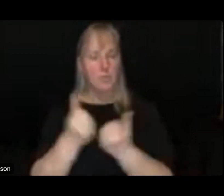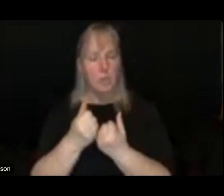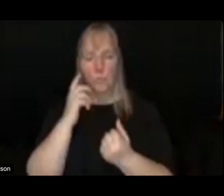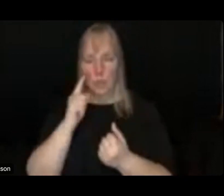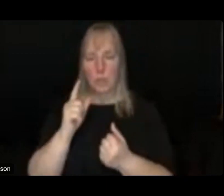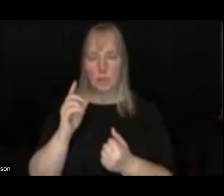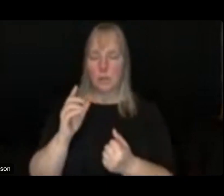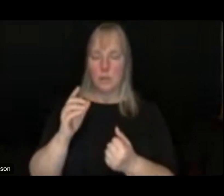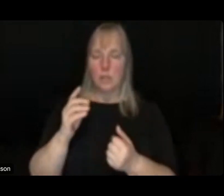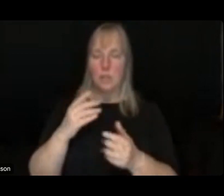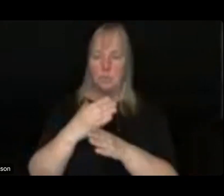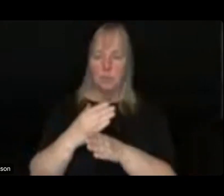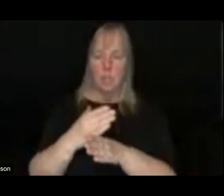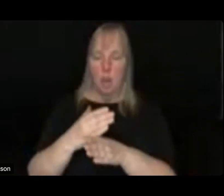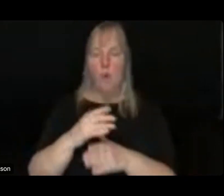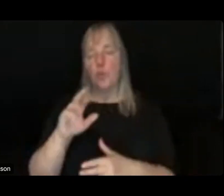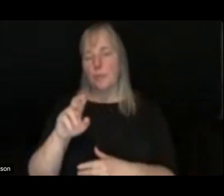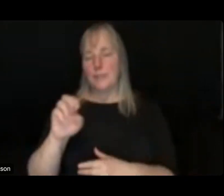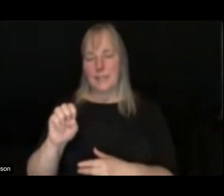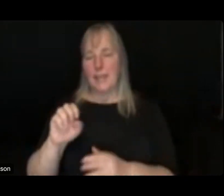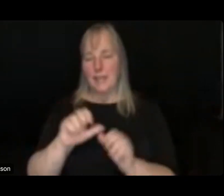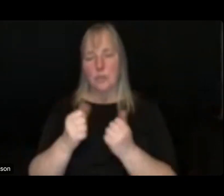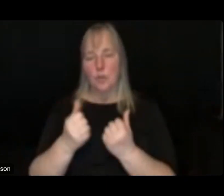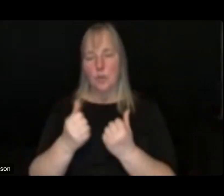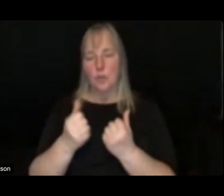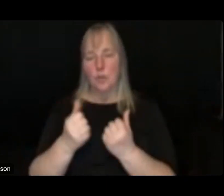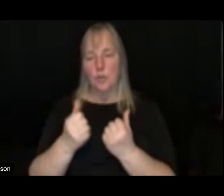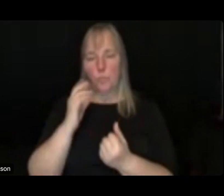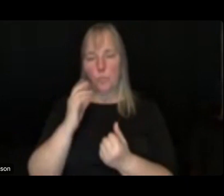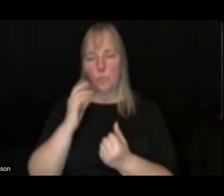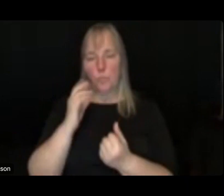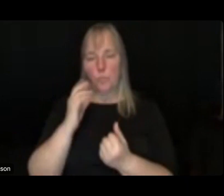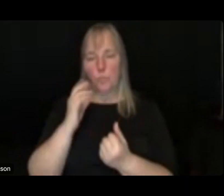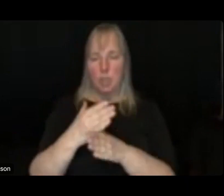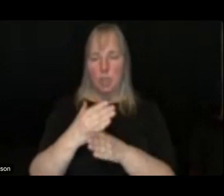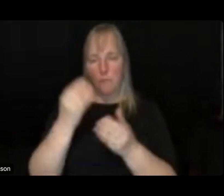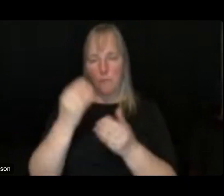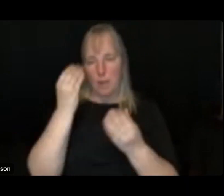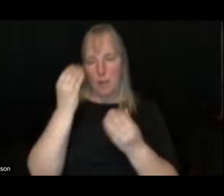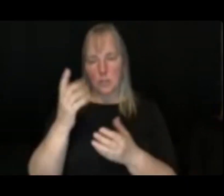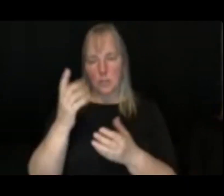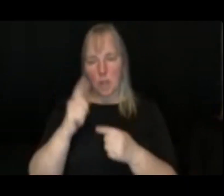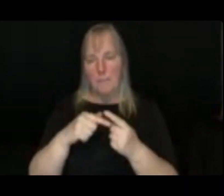think, Paul, you can share the screen online, and then